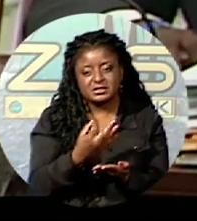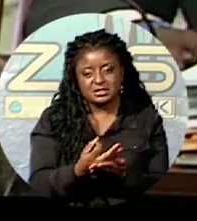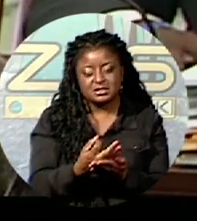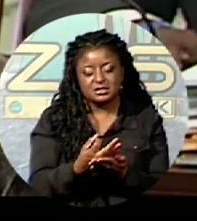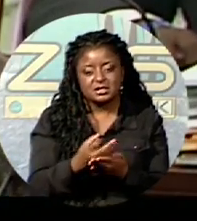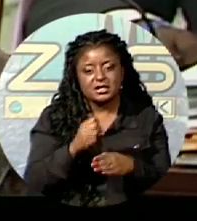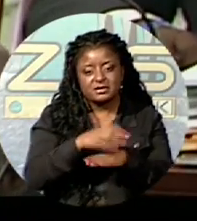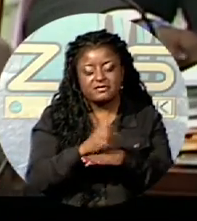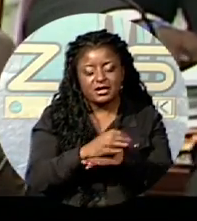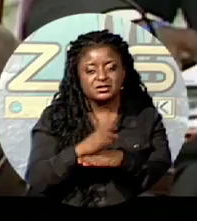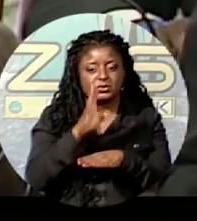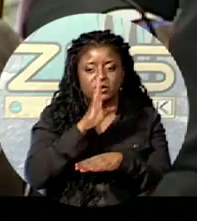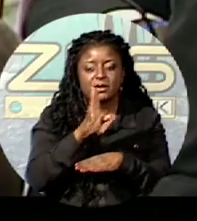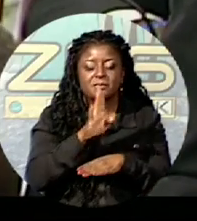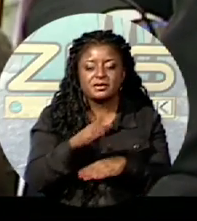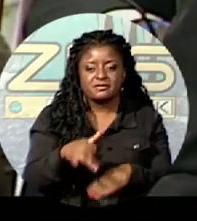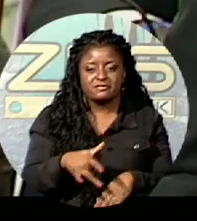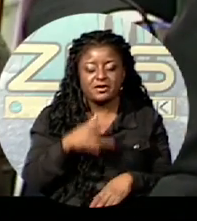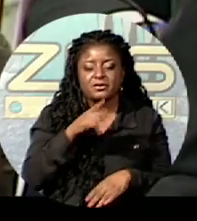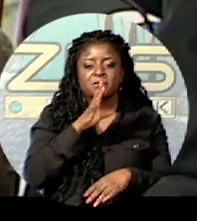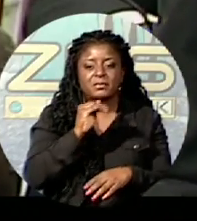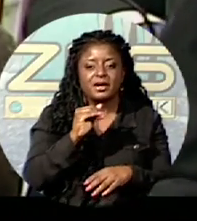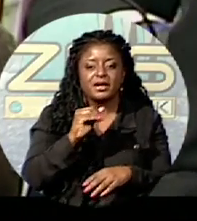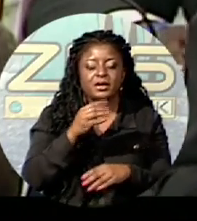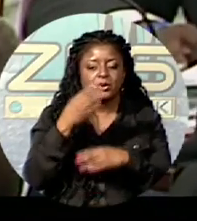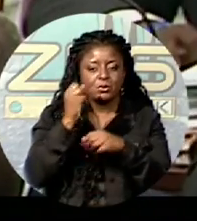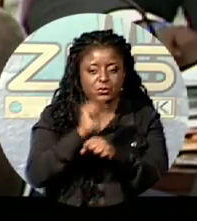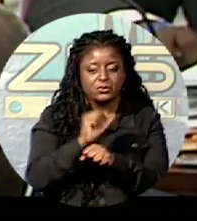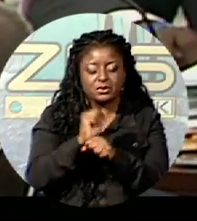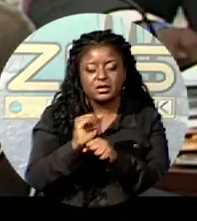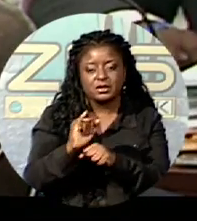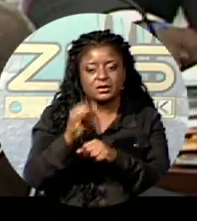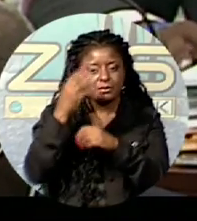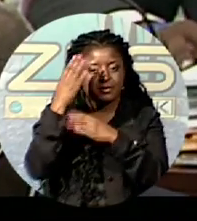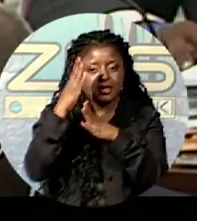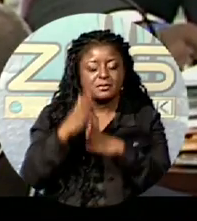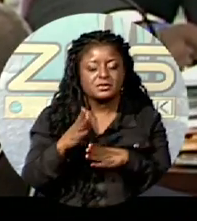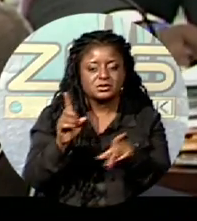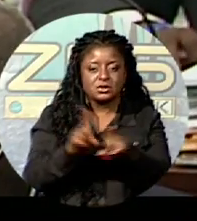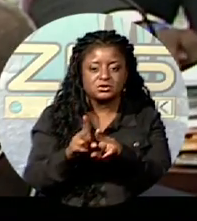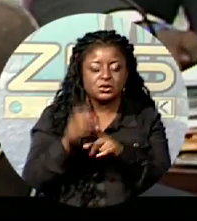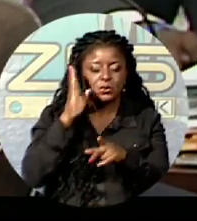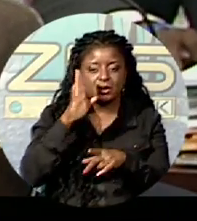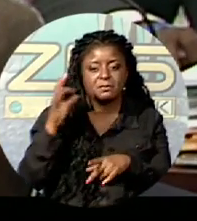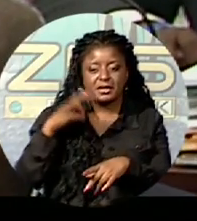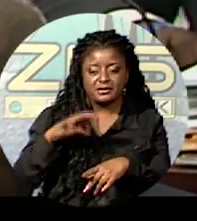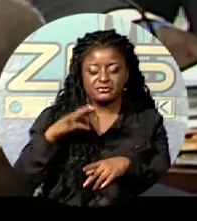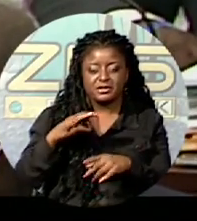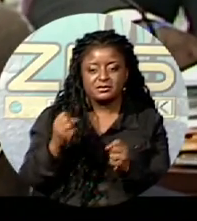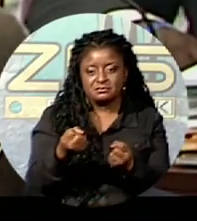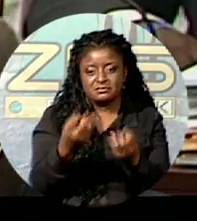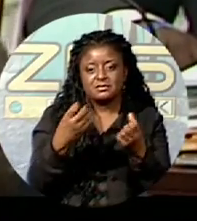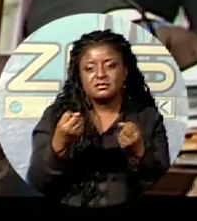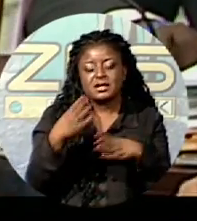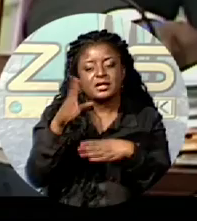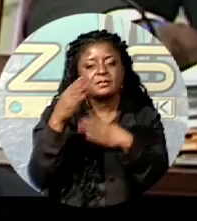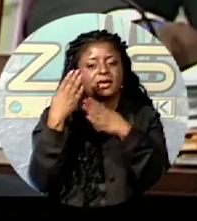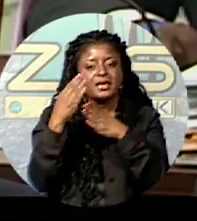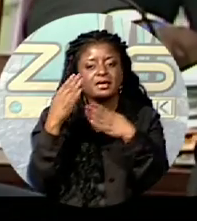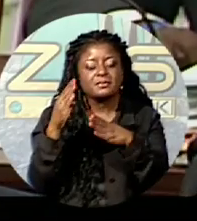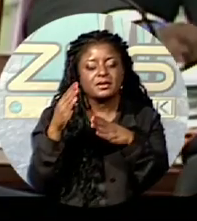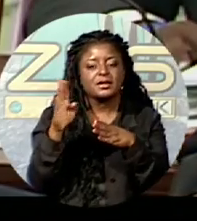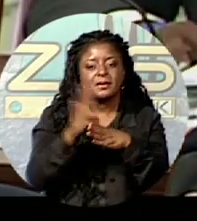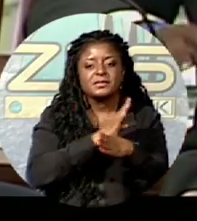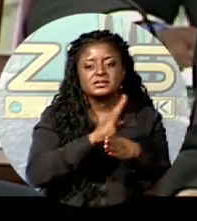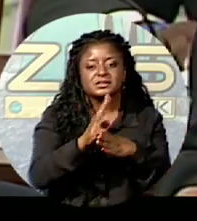be felt by those Bahamians employed, but will also benefit a plethora of Bahamian businesses, both large and